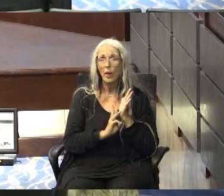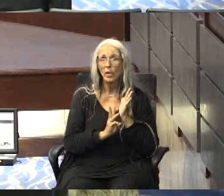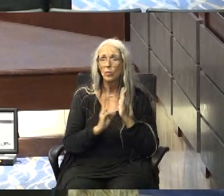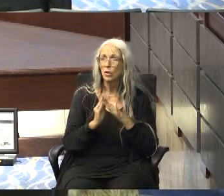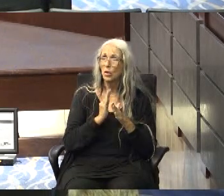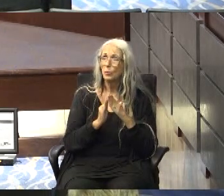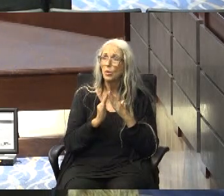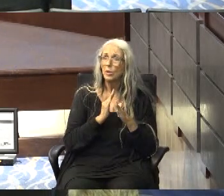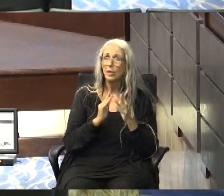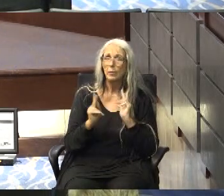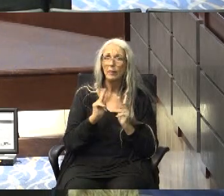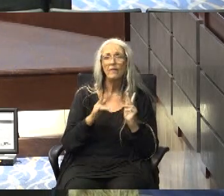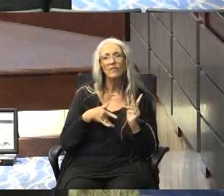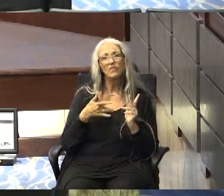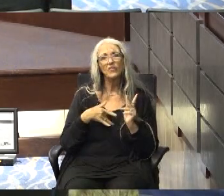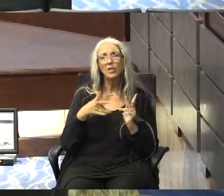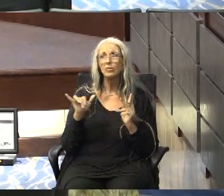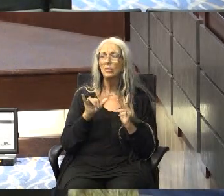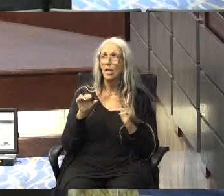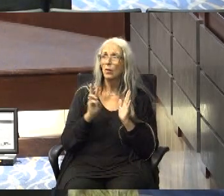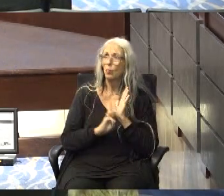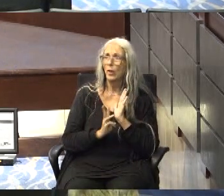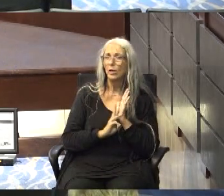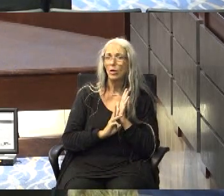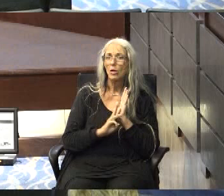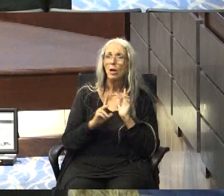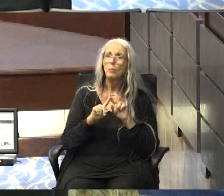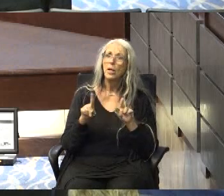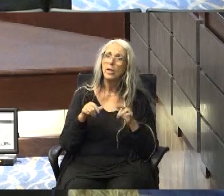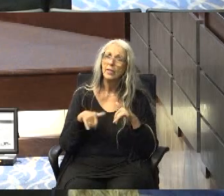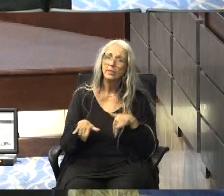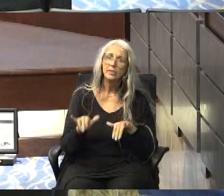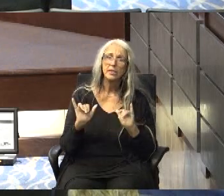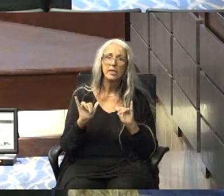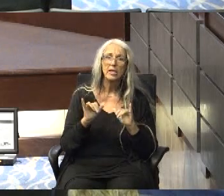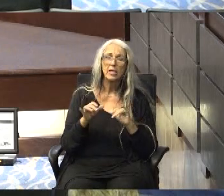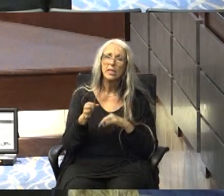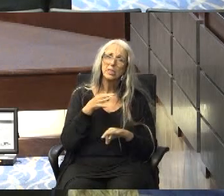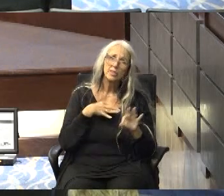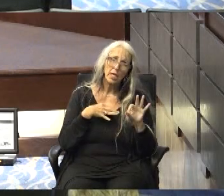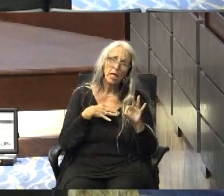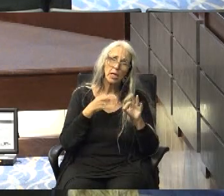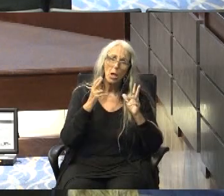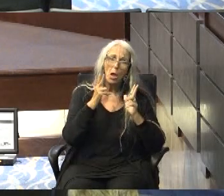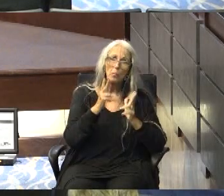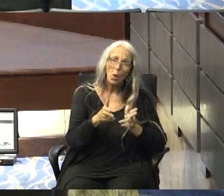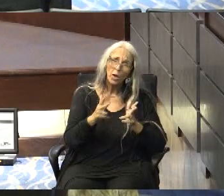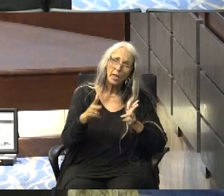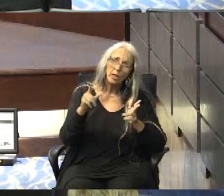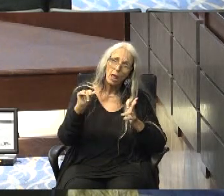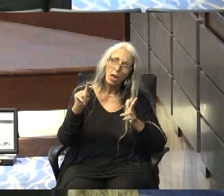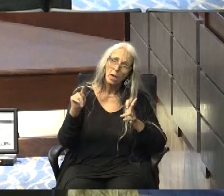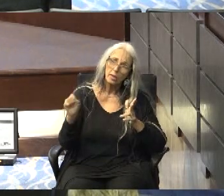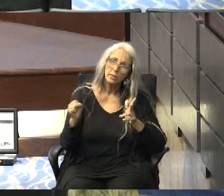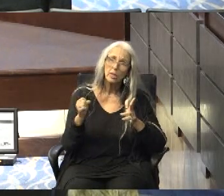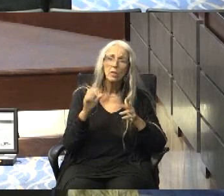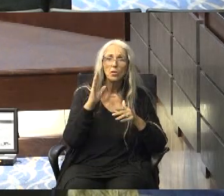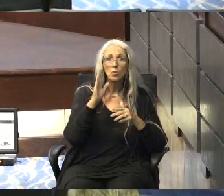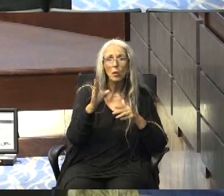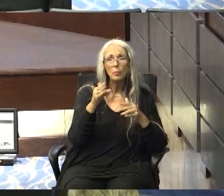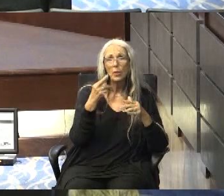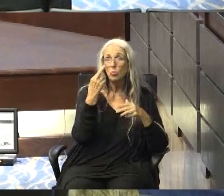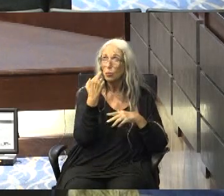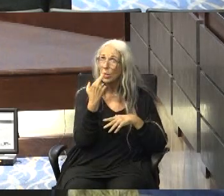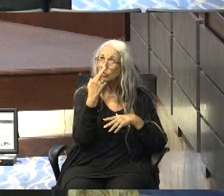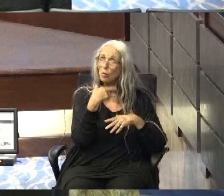this feels like home. This feels like Waco. But instead of parking lots, there's going to be retail and